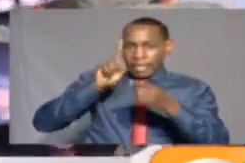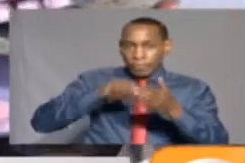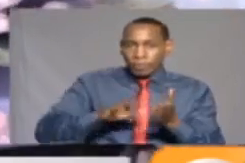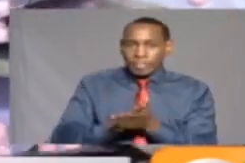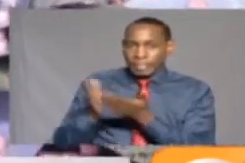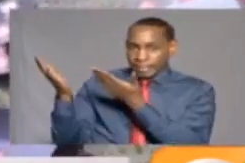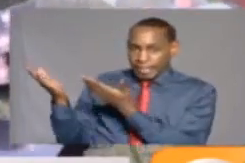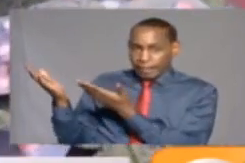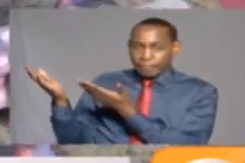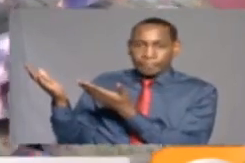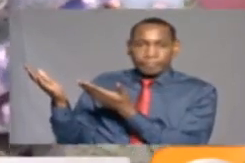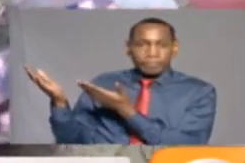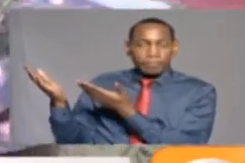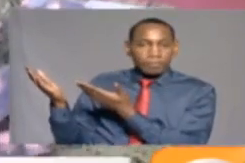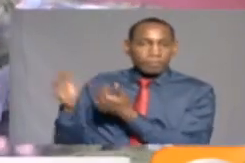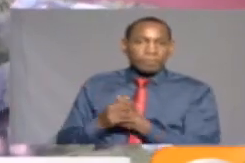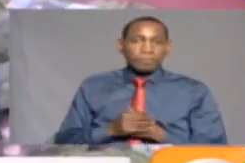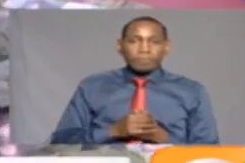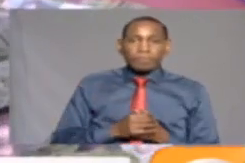this.